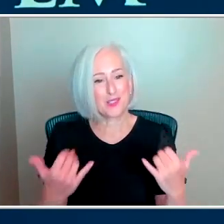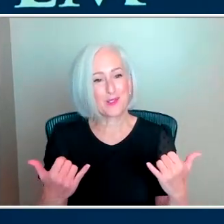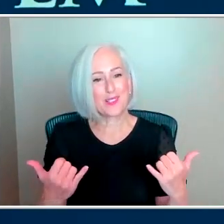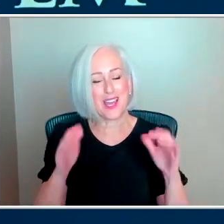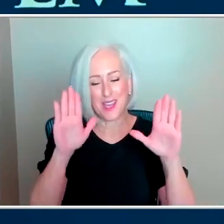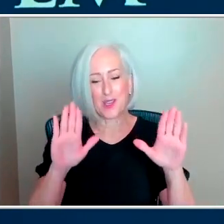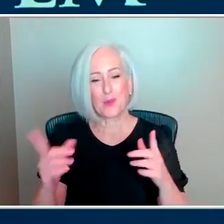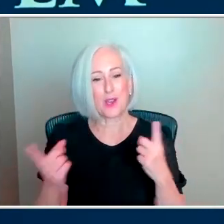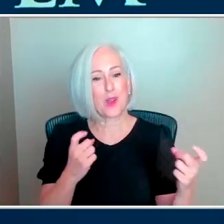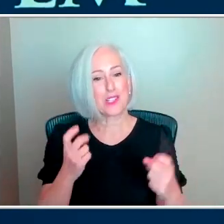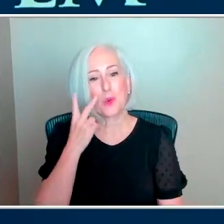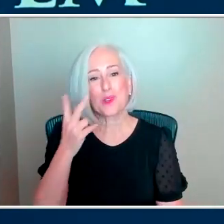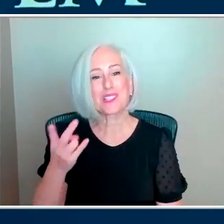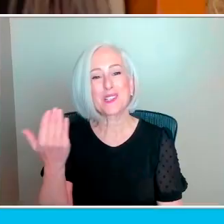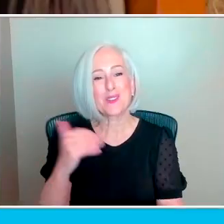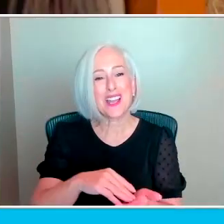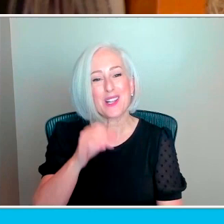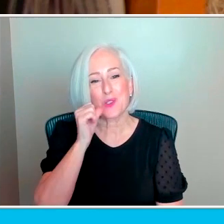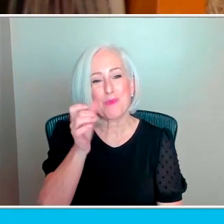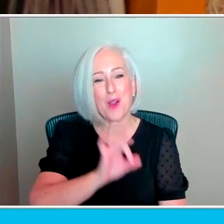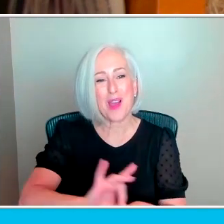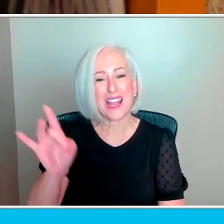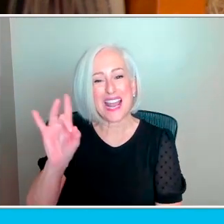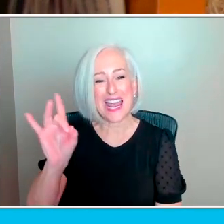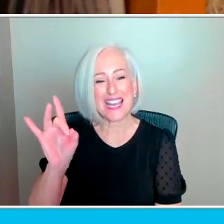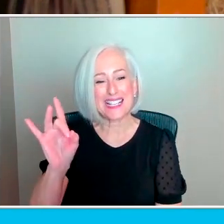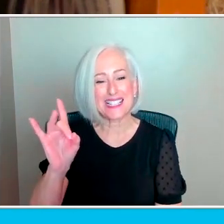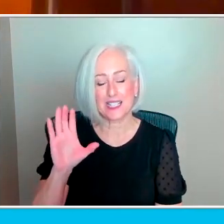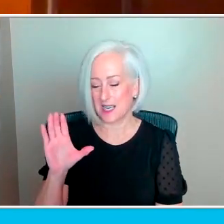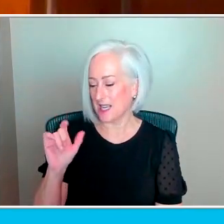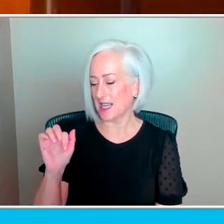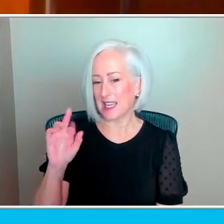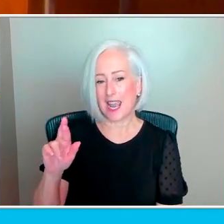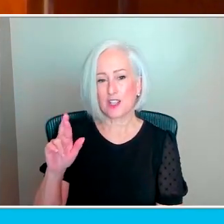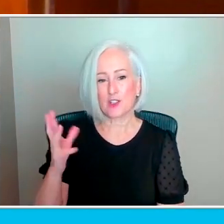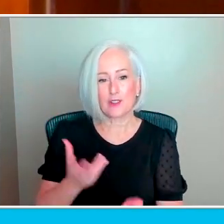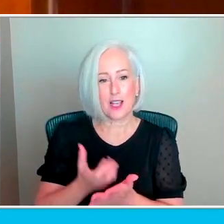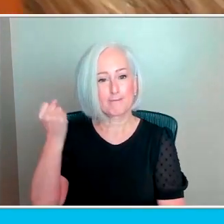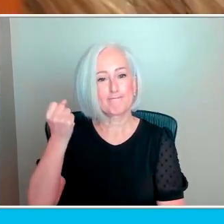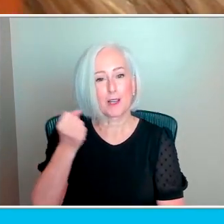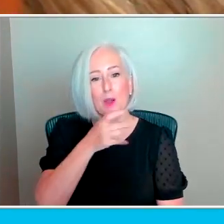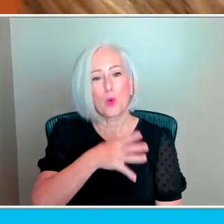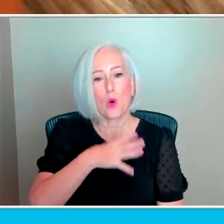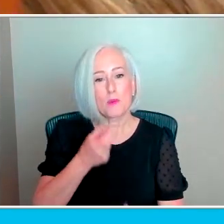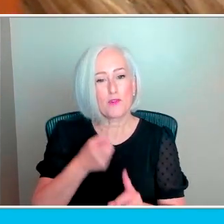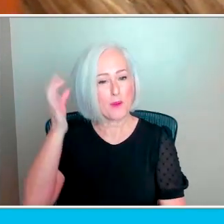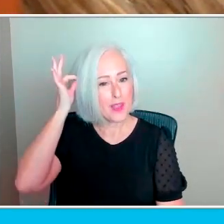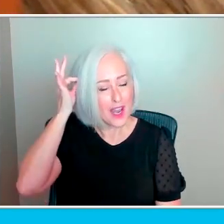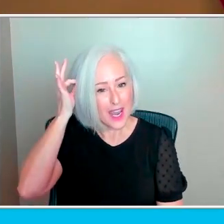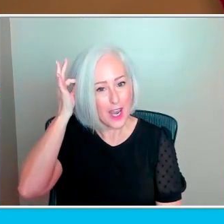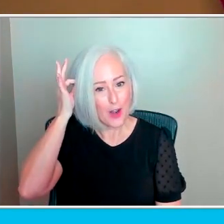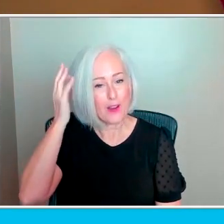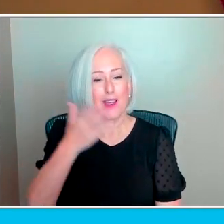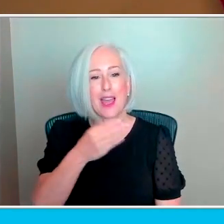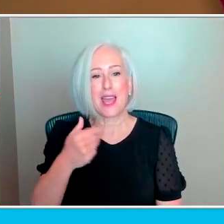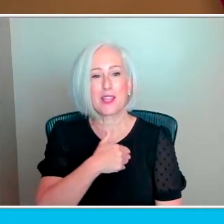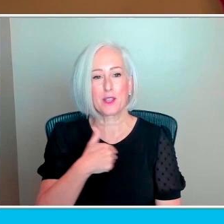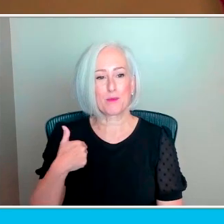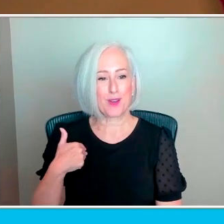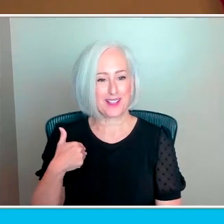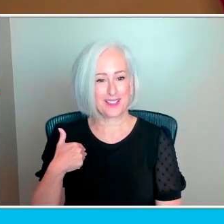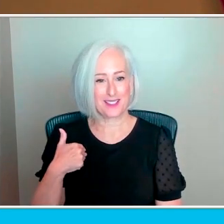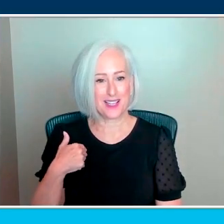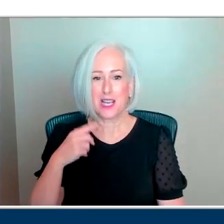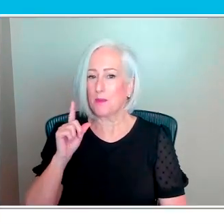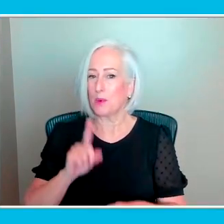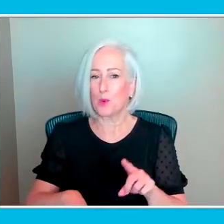back here tomorrow at 8 a.m. Cancer can rob a woman of their hair, even their breasts, but we can't let it claim